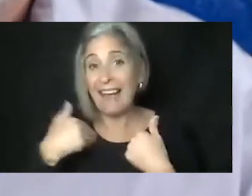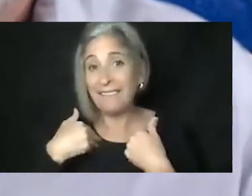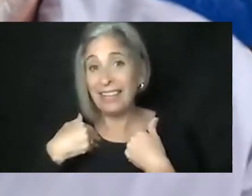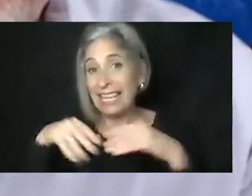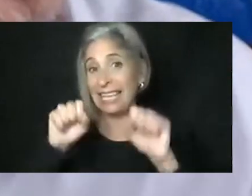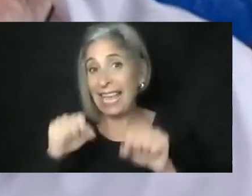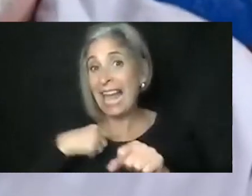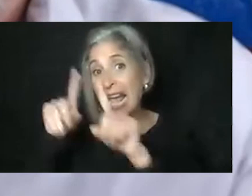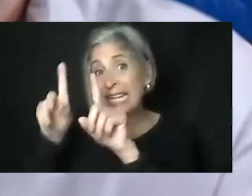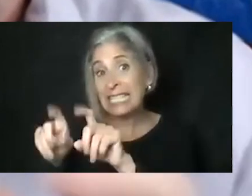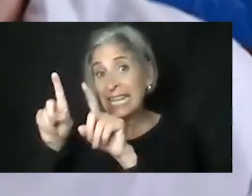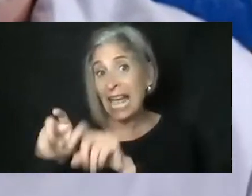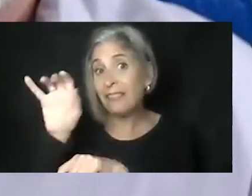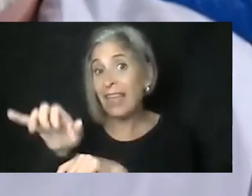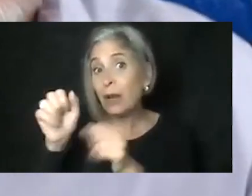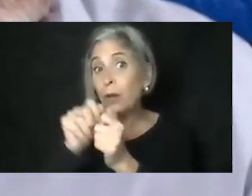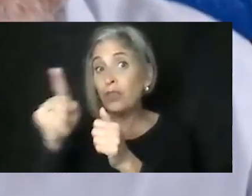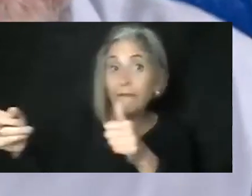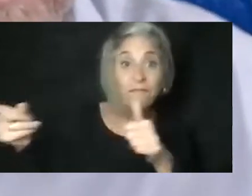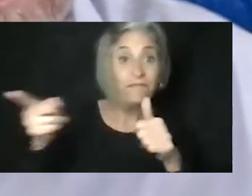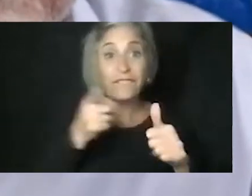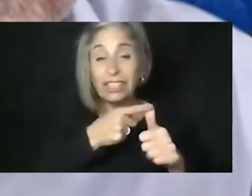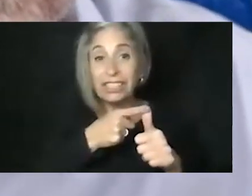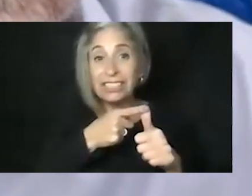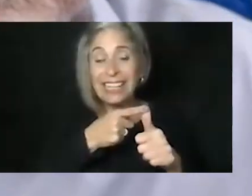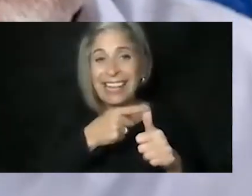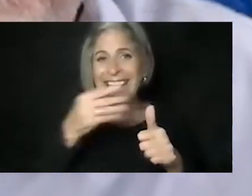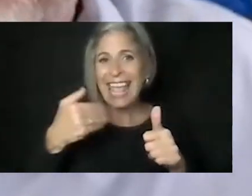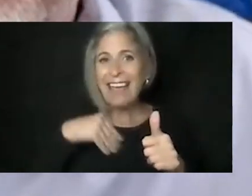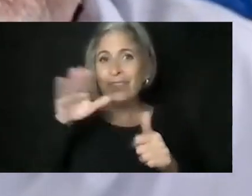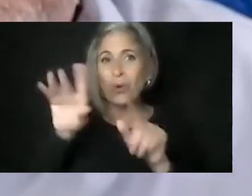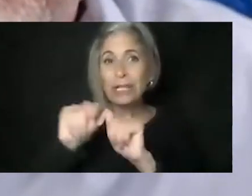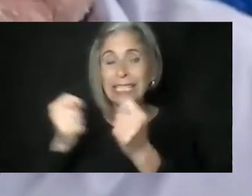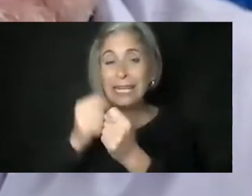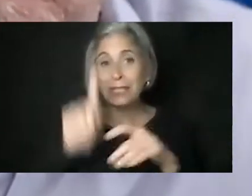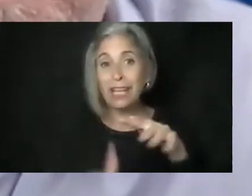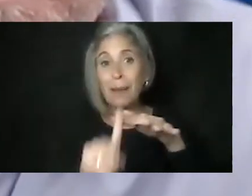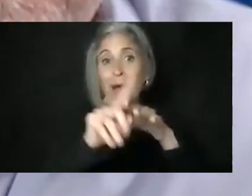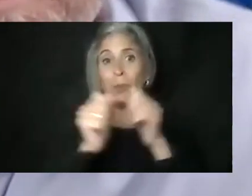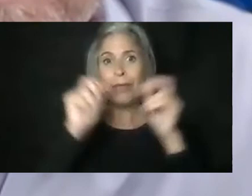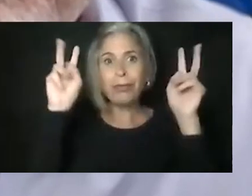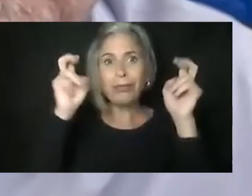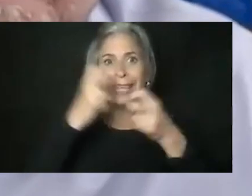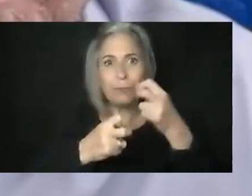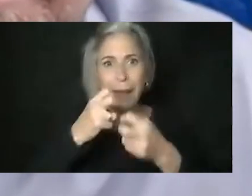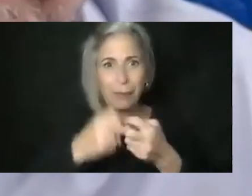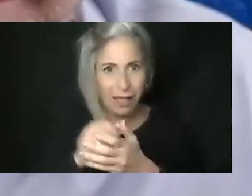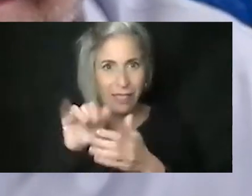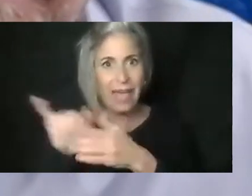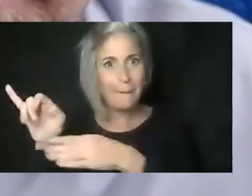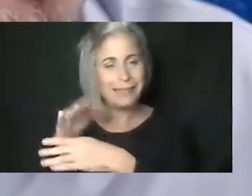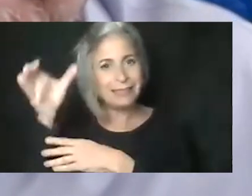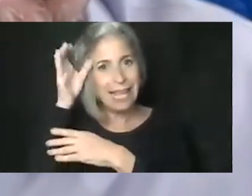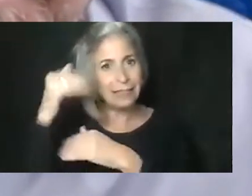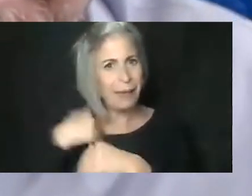I test that with you folks and have your teams come up with potential issues that business concept would